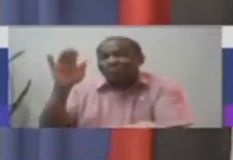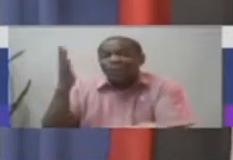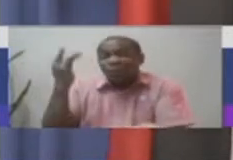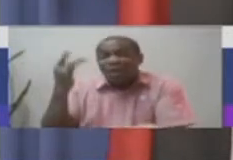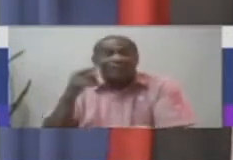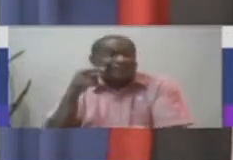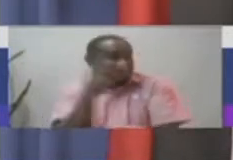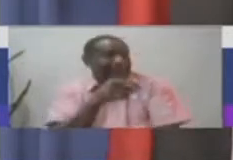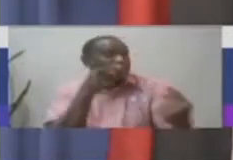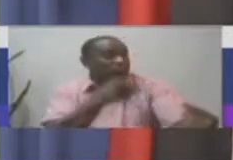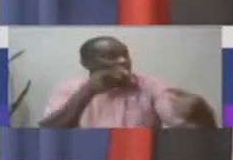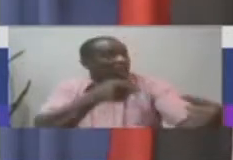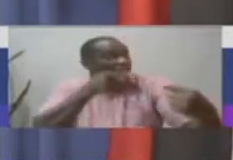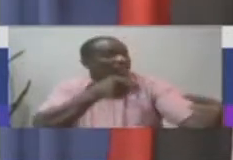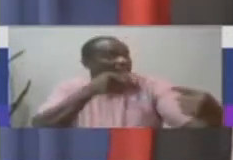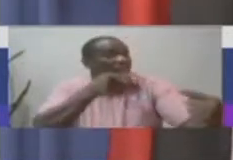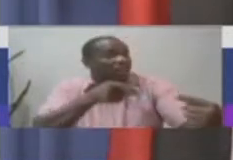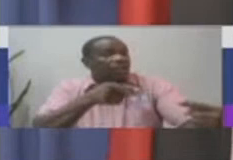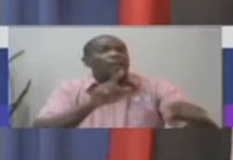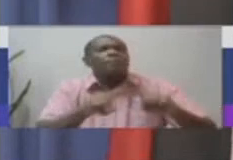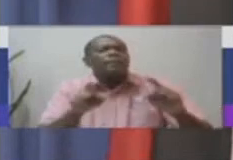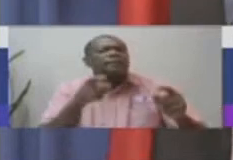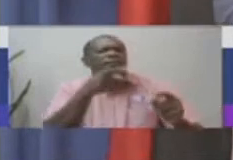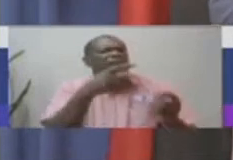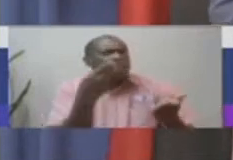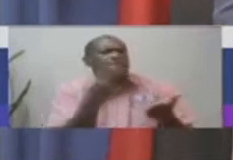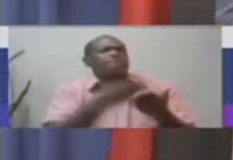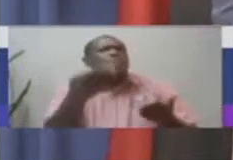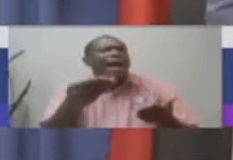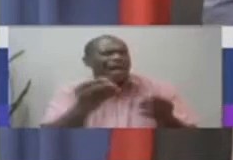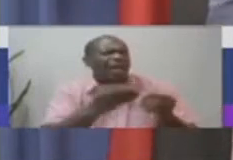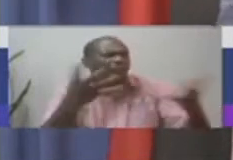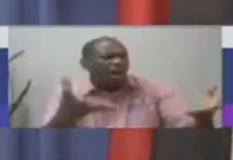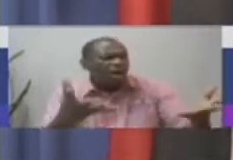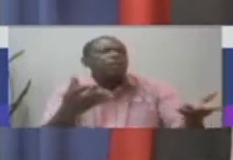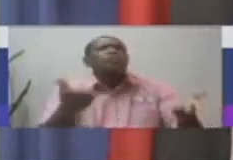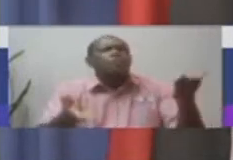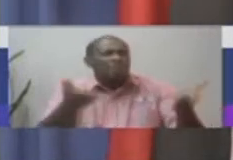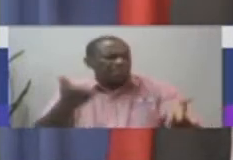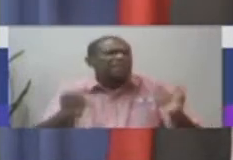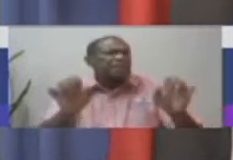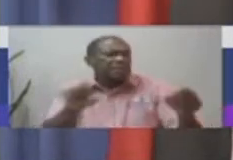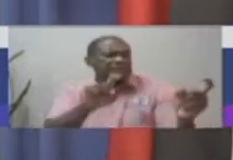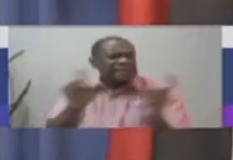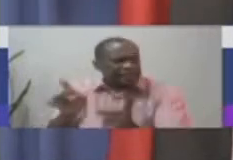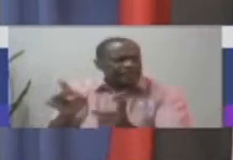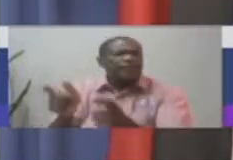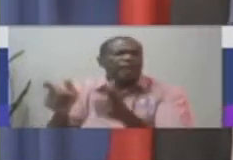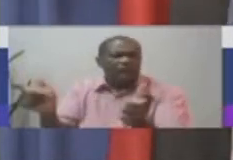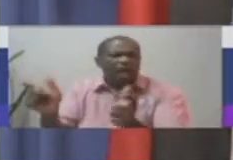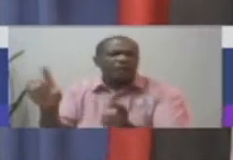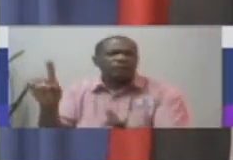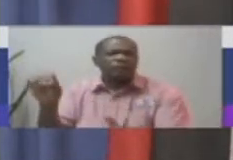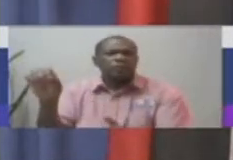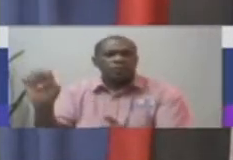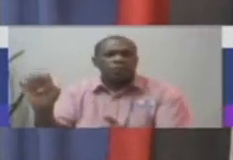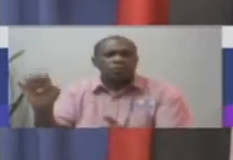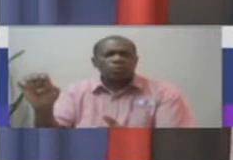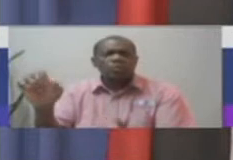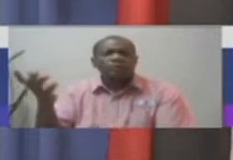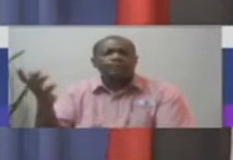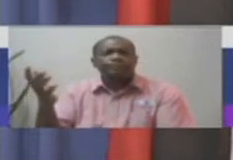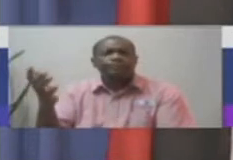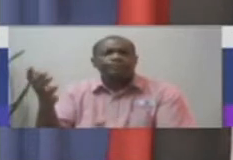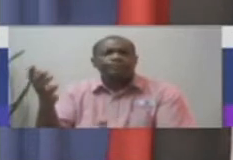buyer, they are likely to get a large dose. But the most important thing is that the fact remains that